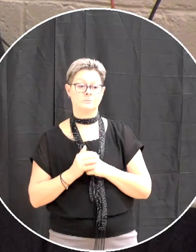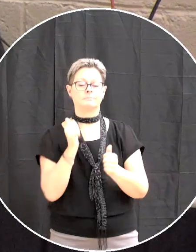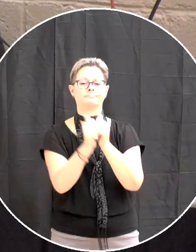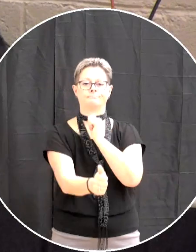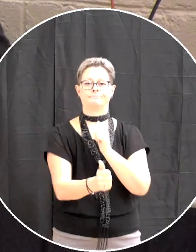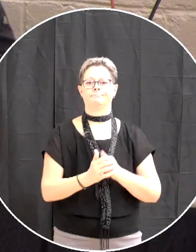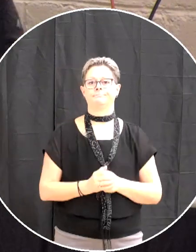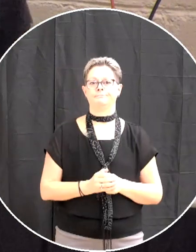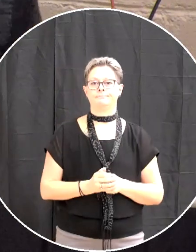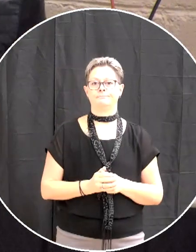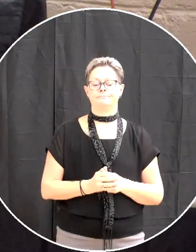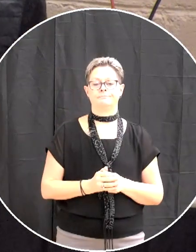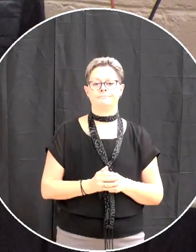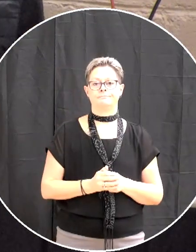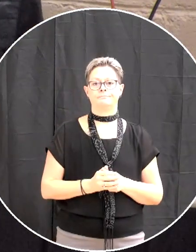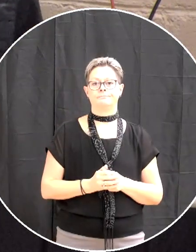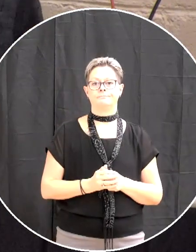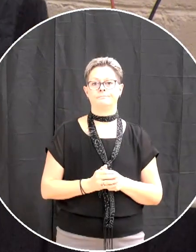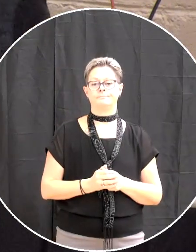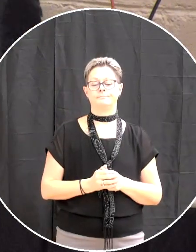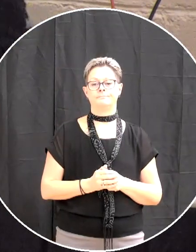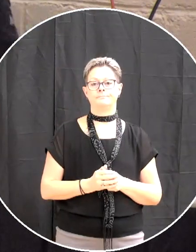carries.